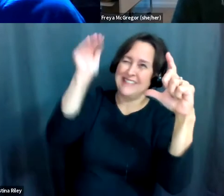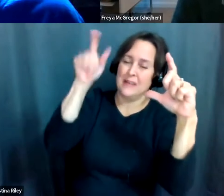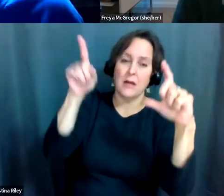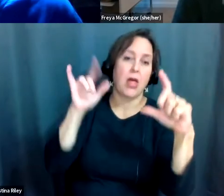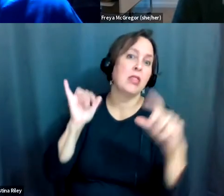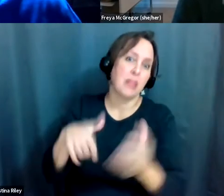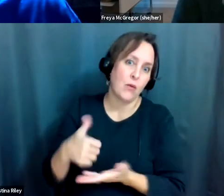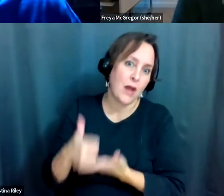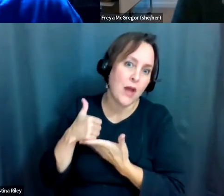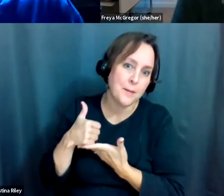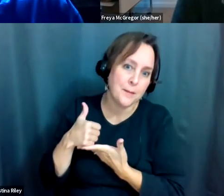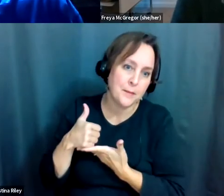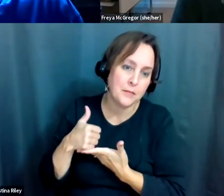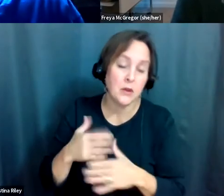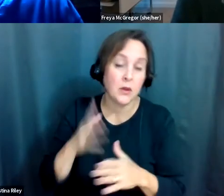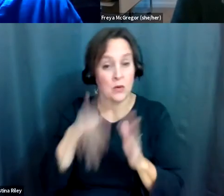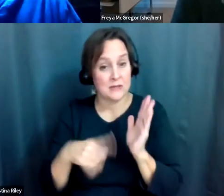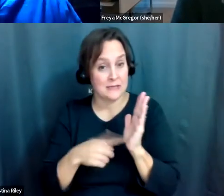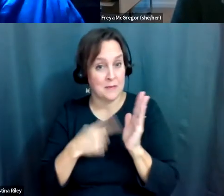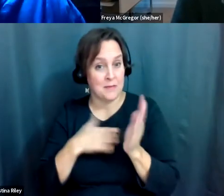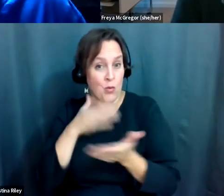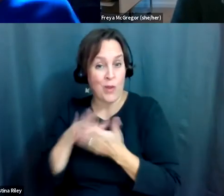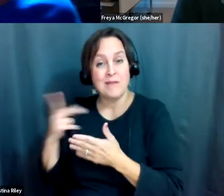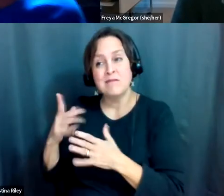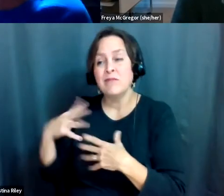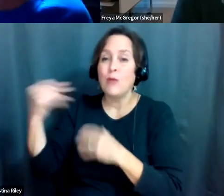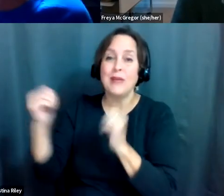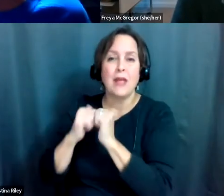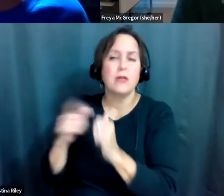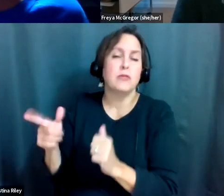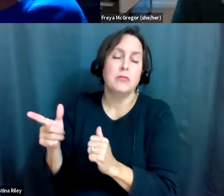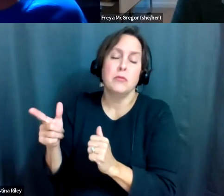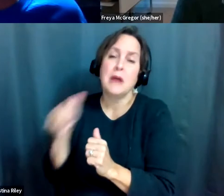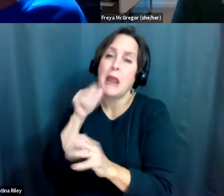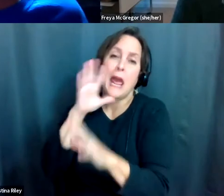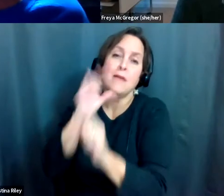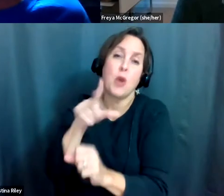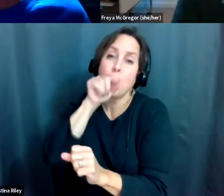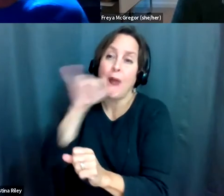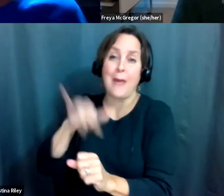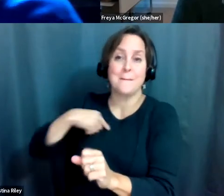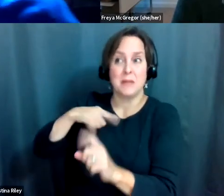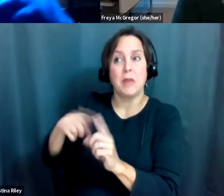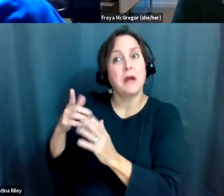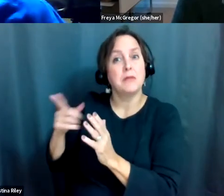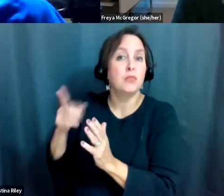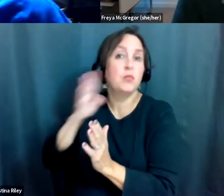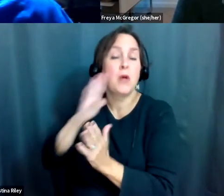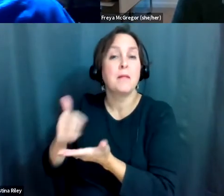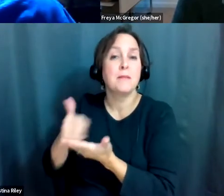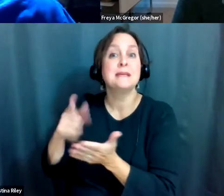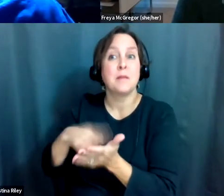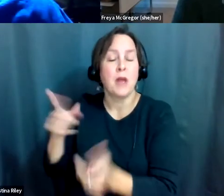who's not really a birder, but she's gotten interested in it for me. And sometimes here's birds that I don't hear.